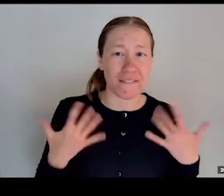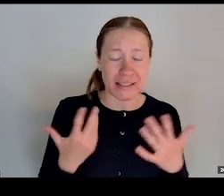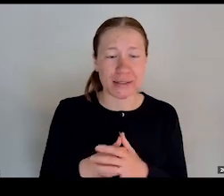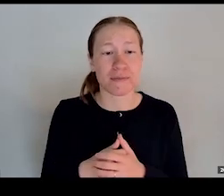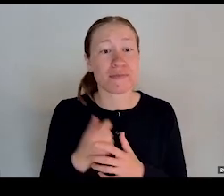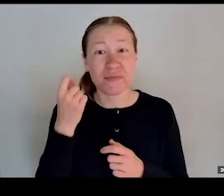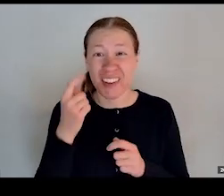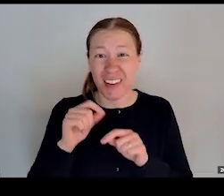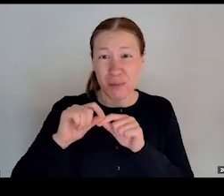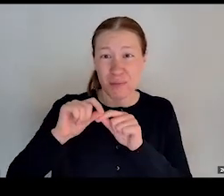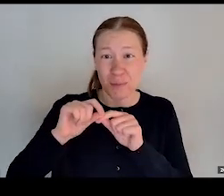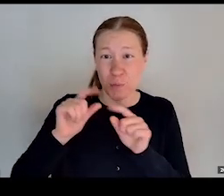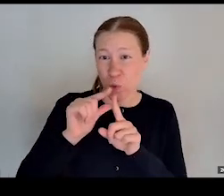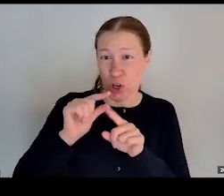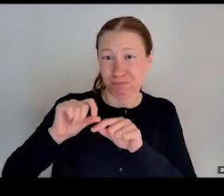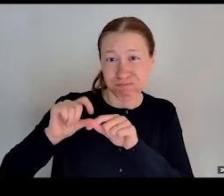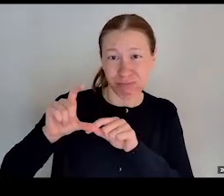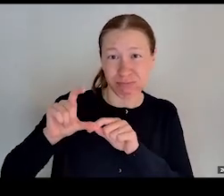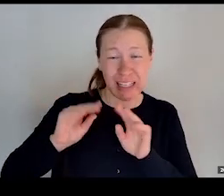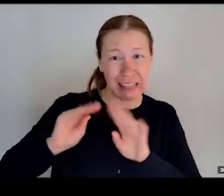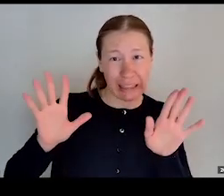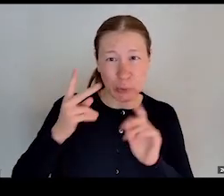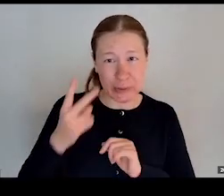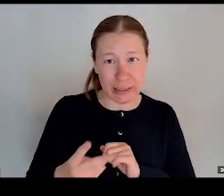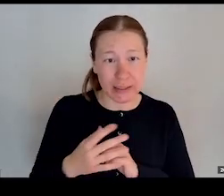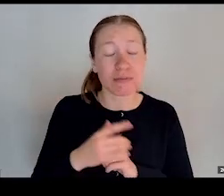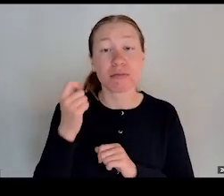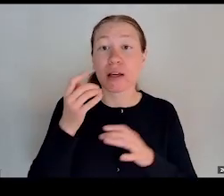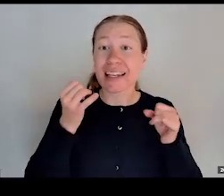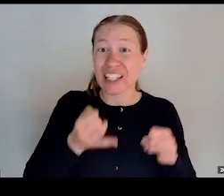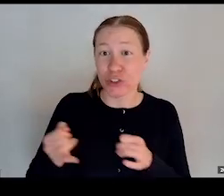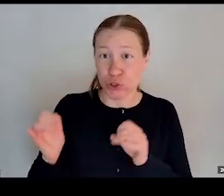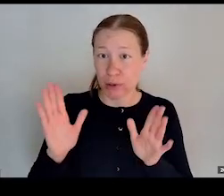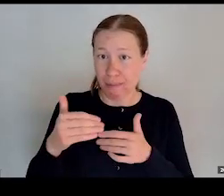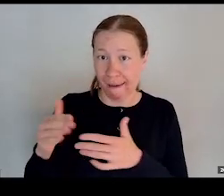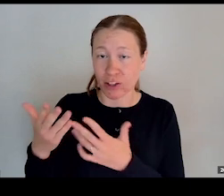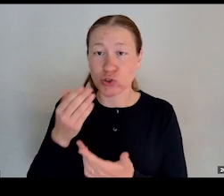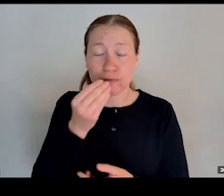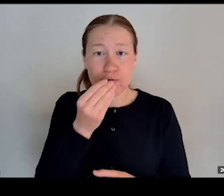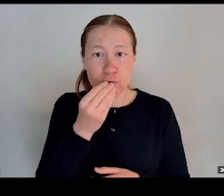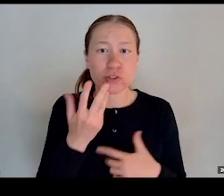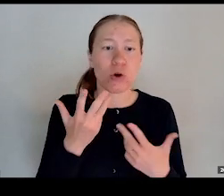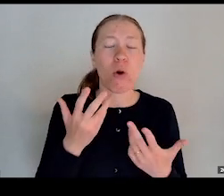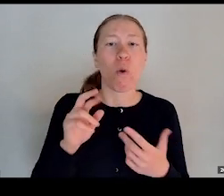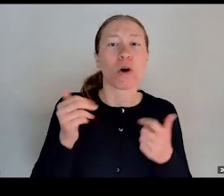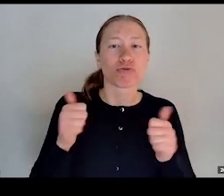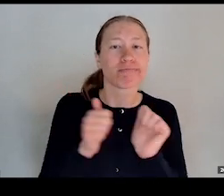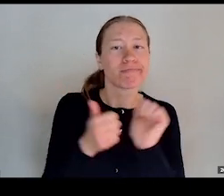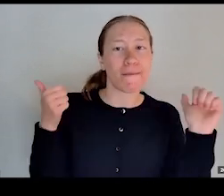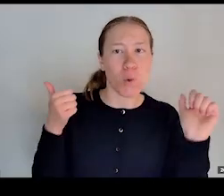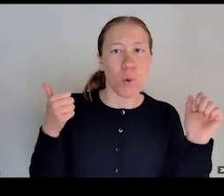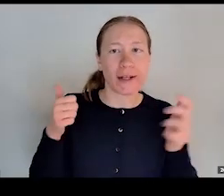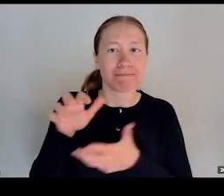that we're using large print in either individually packaged foods or we're offering in a way that is avoiding